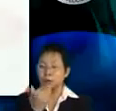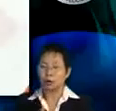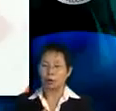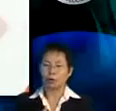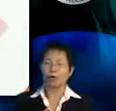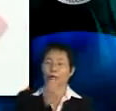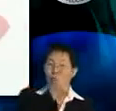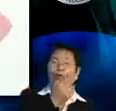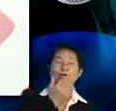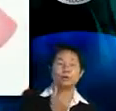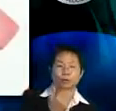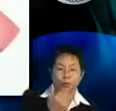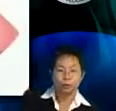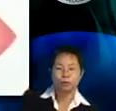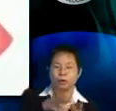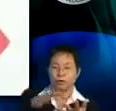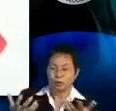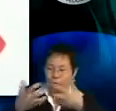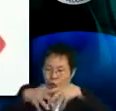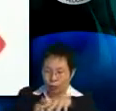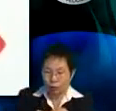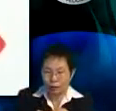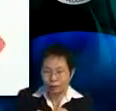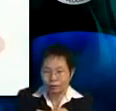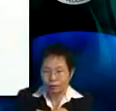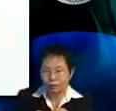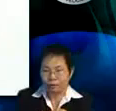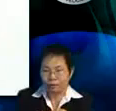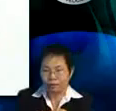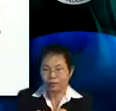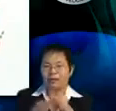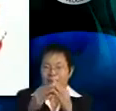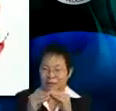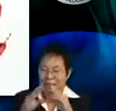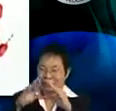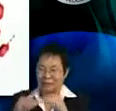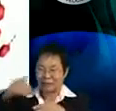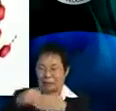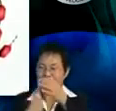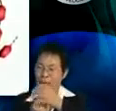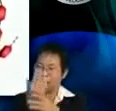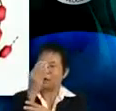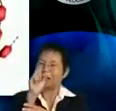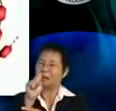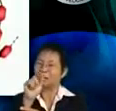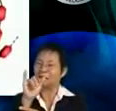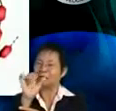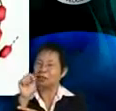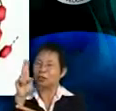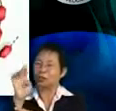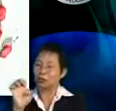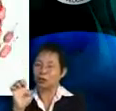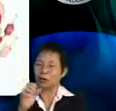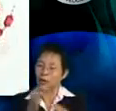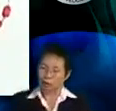of 2 glucose molecules joined together. Starch is stored in plant tissues and is one of the